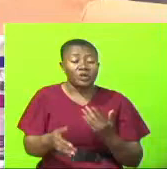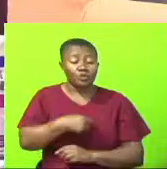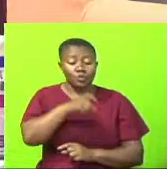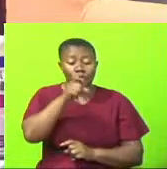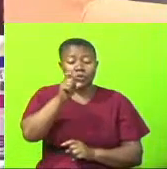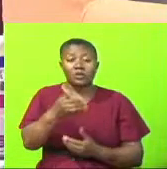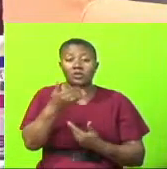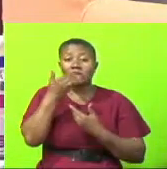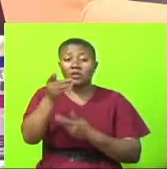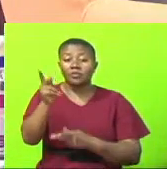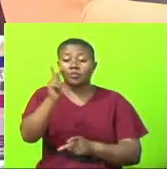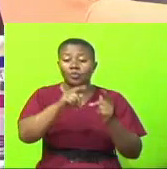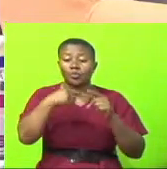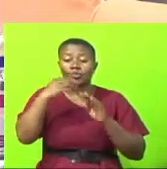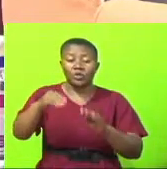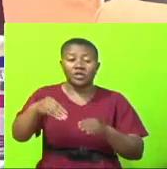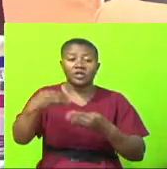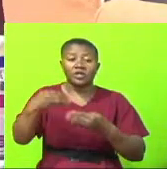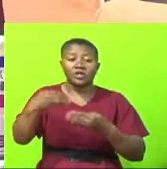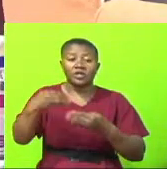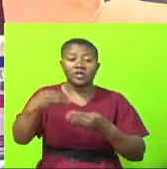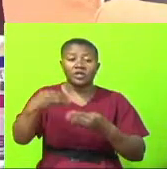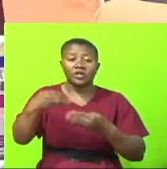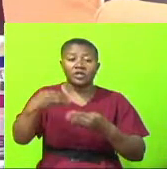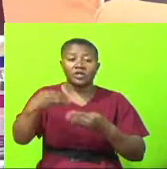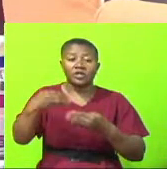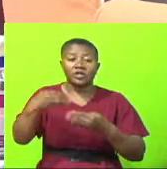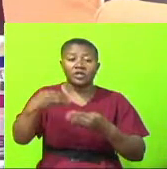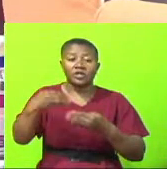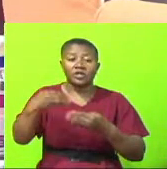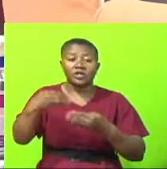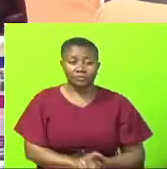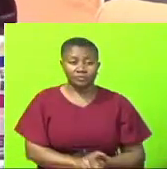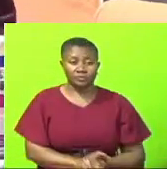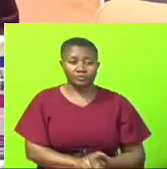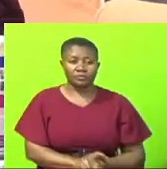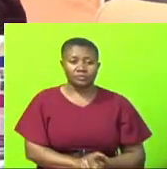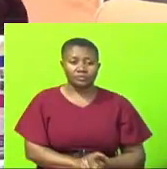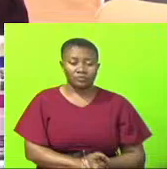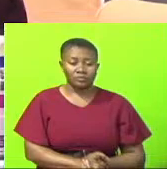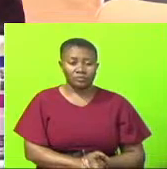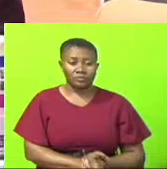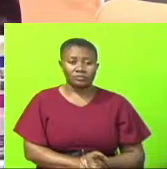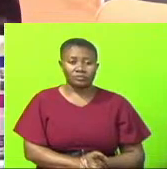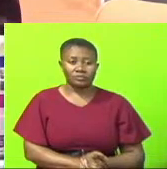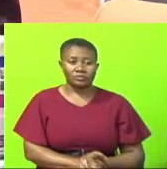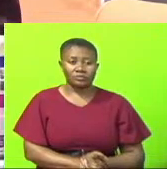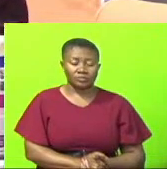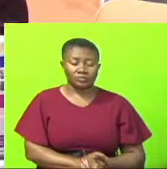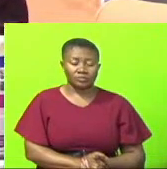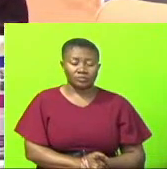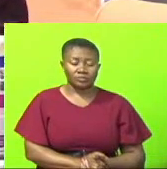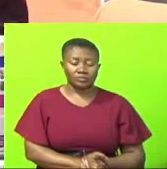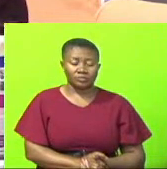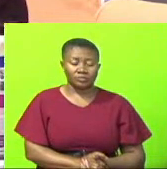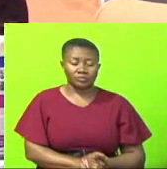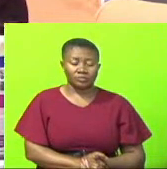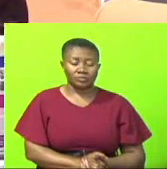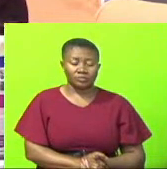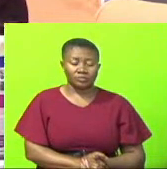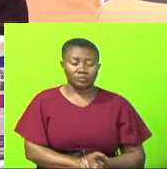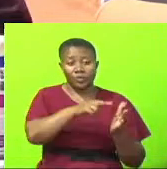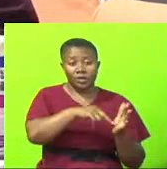us the power to undertake those activities. Having said so, Mr. Speaker, let me read Article 1.1 to you and to my